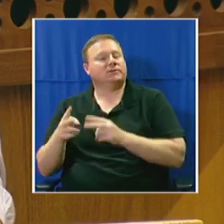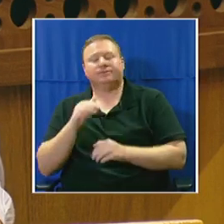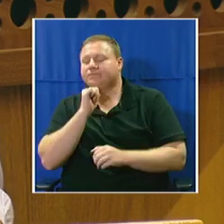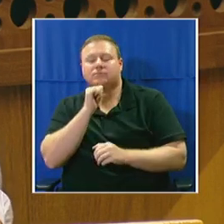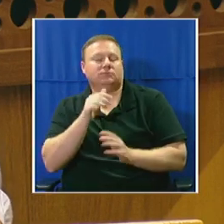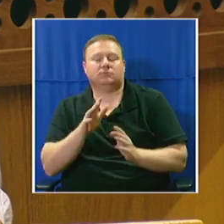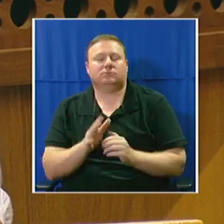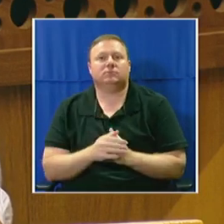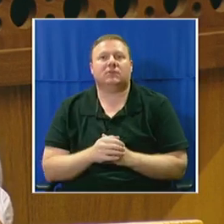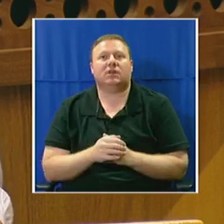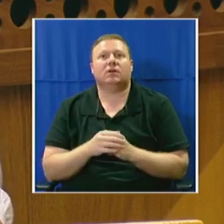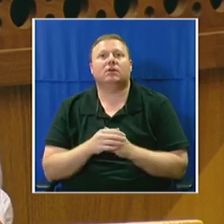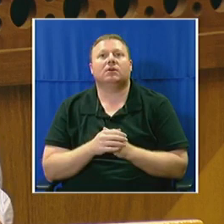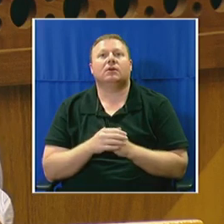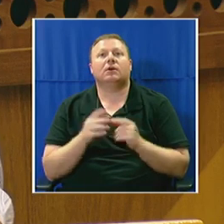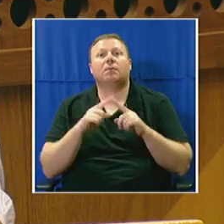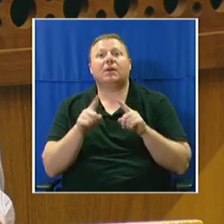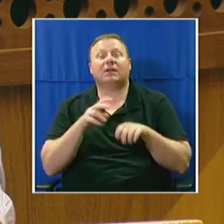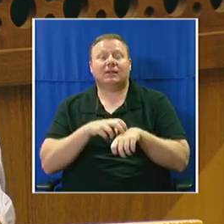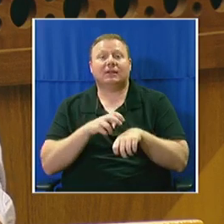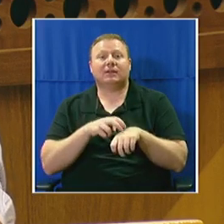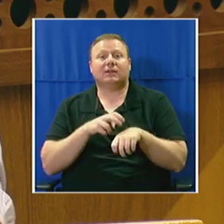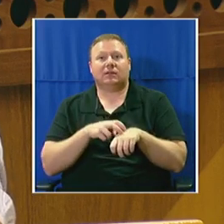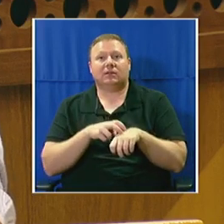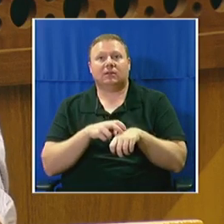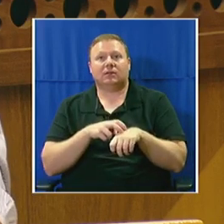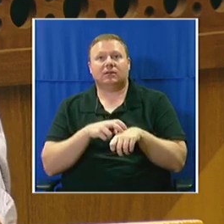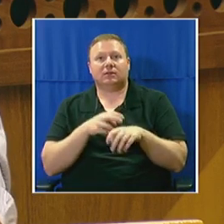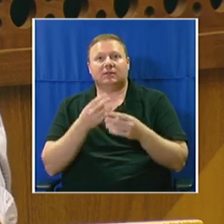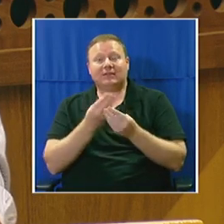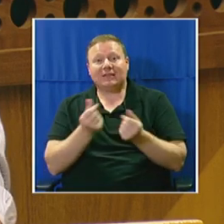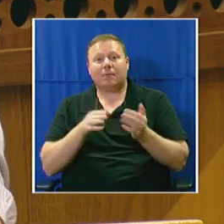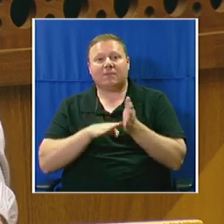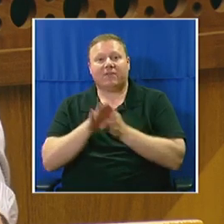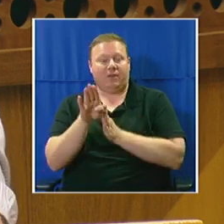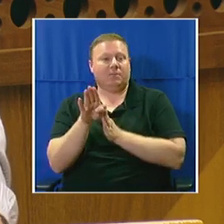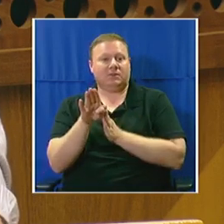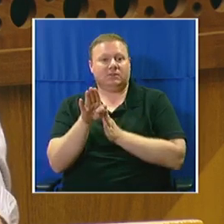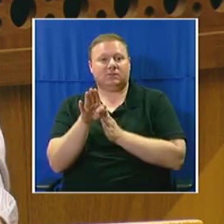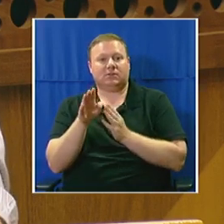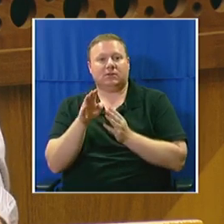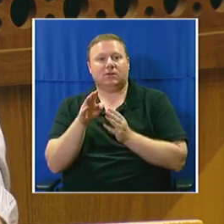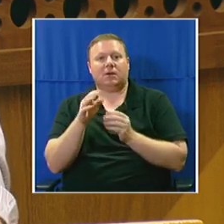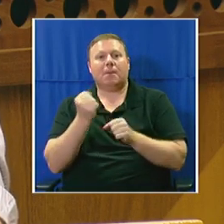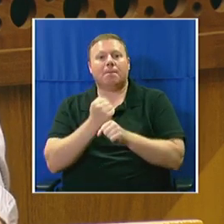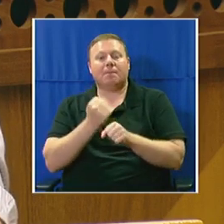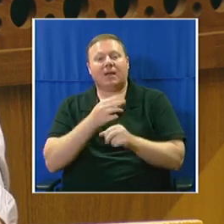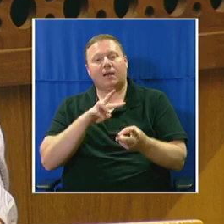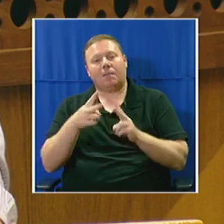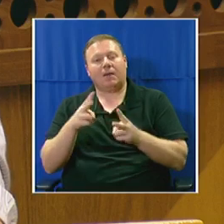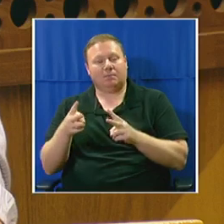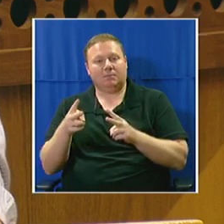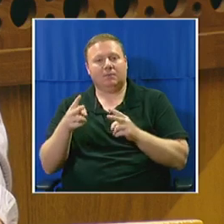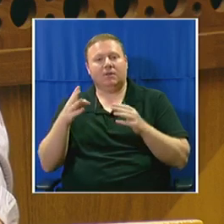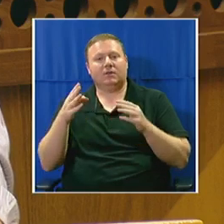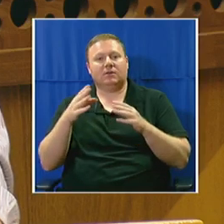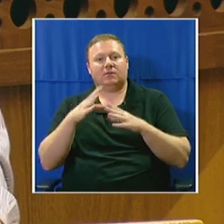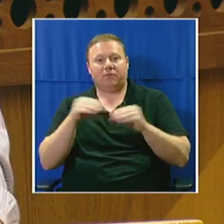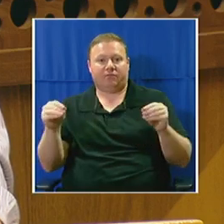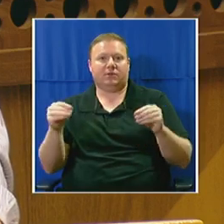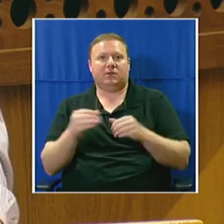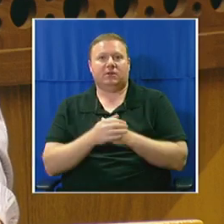ncop made some proposals which will not have which will have no significant impact on